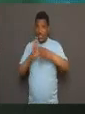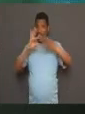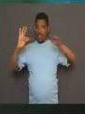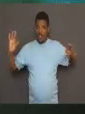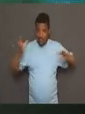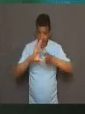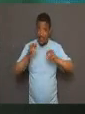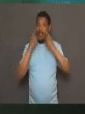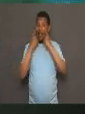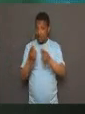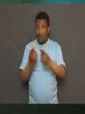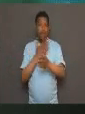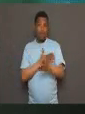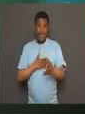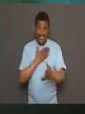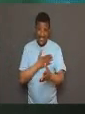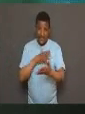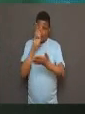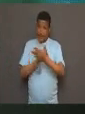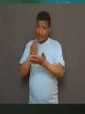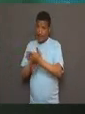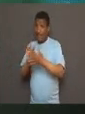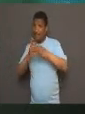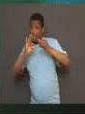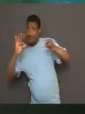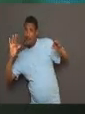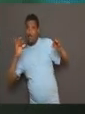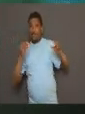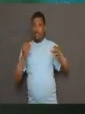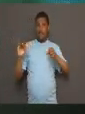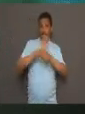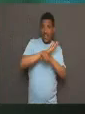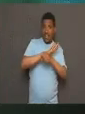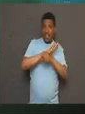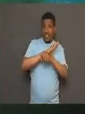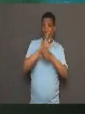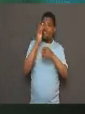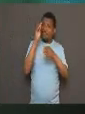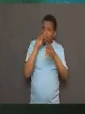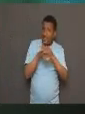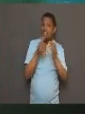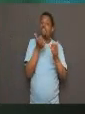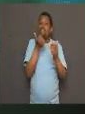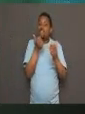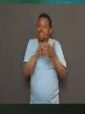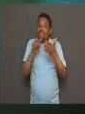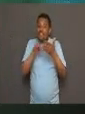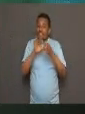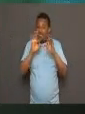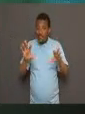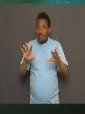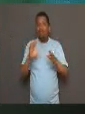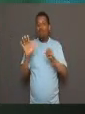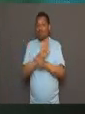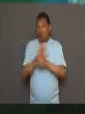sentences. Please read the sentences and fill in the missing words. Good